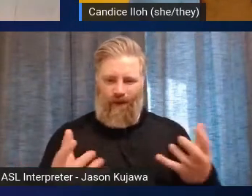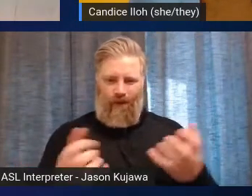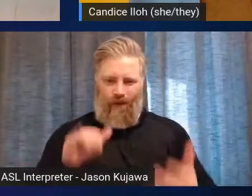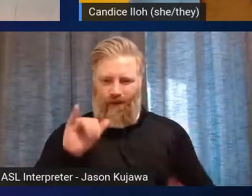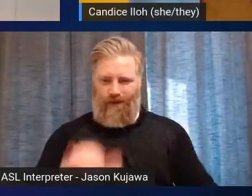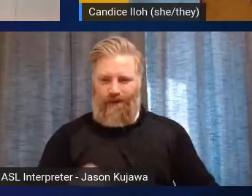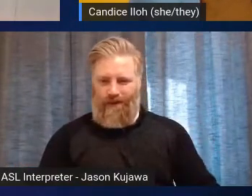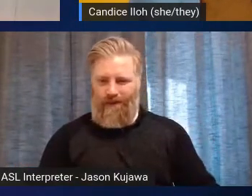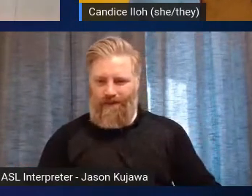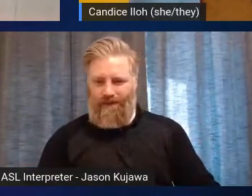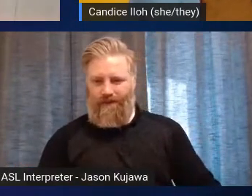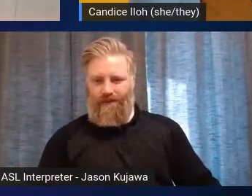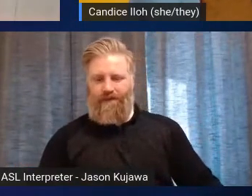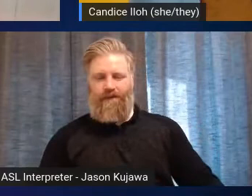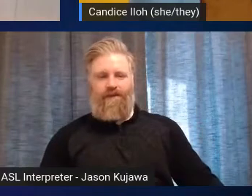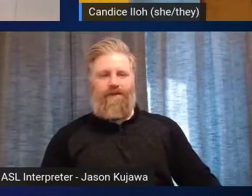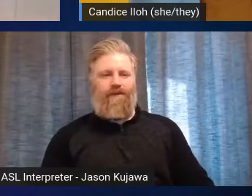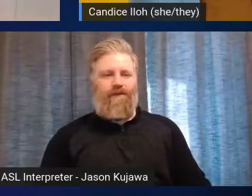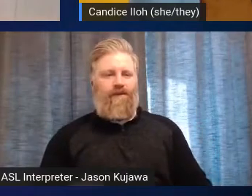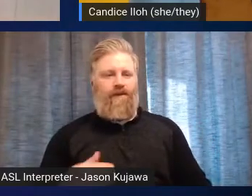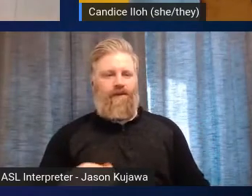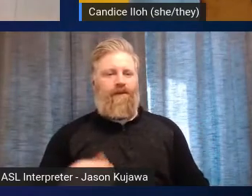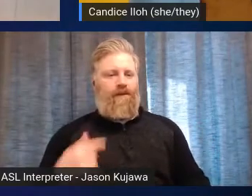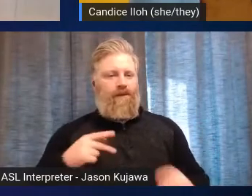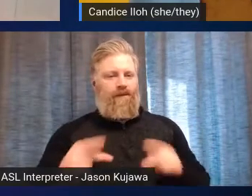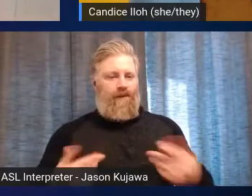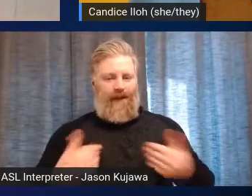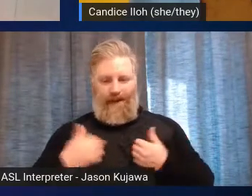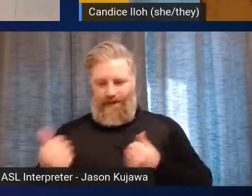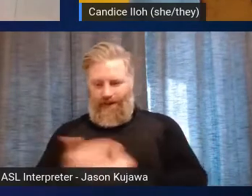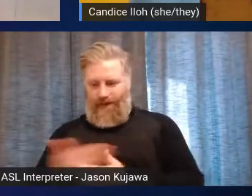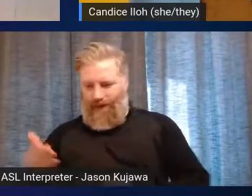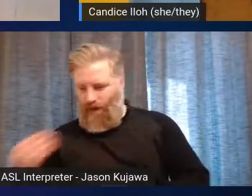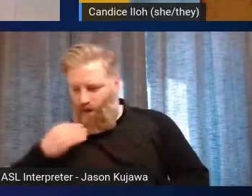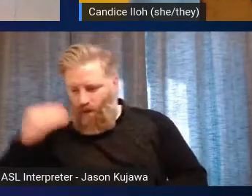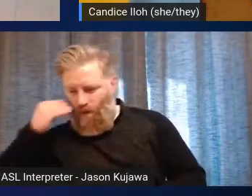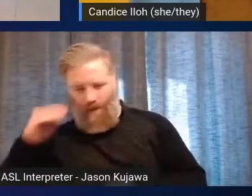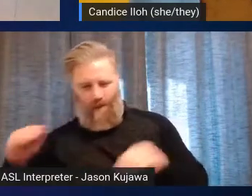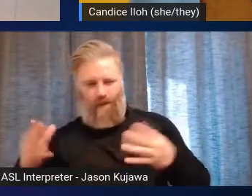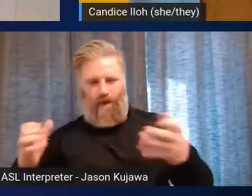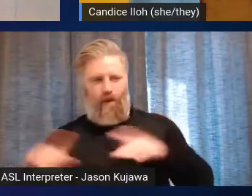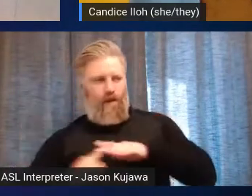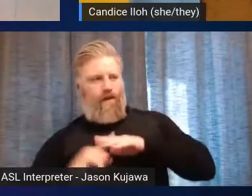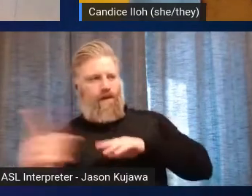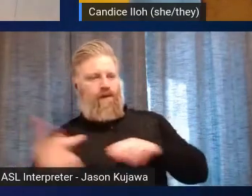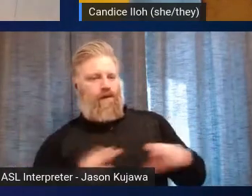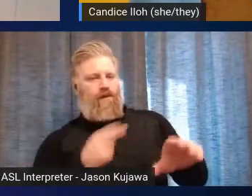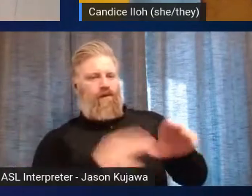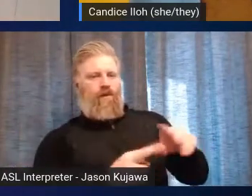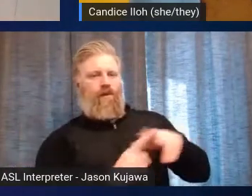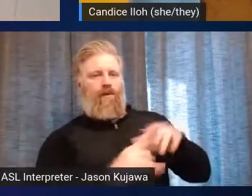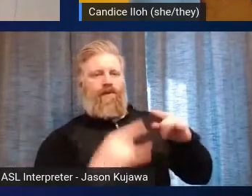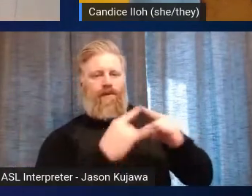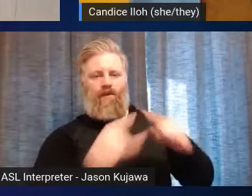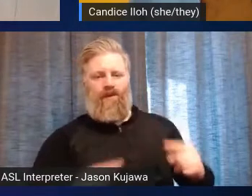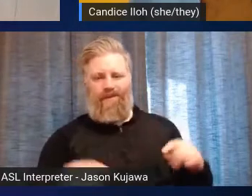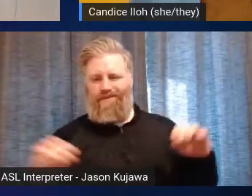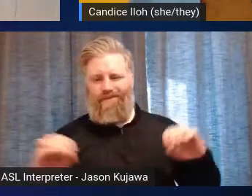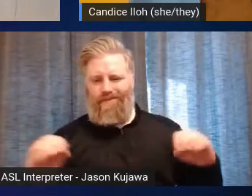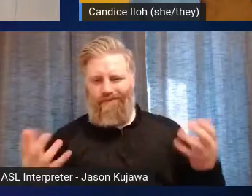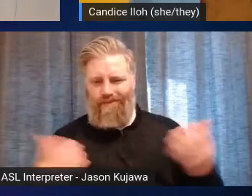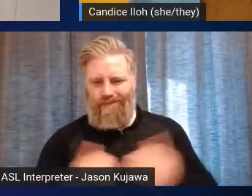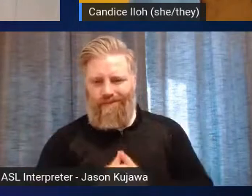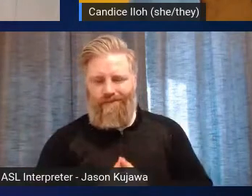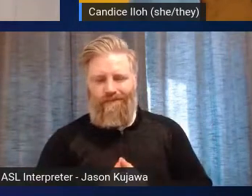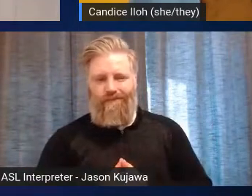leave their home, which they have all everything, and flee to a refugee camp, grow up in a refugee camp. So yes, my work is activism,